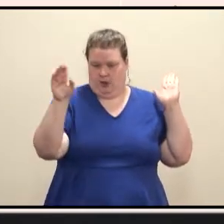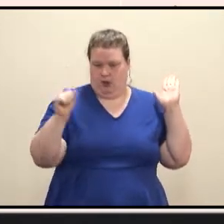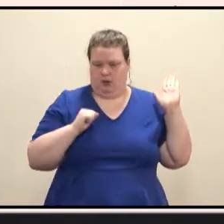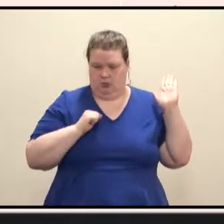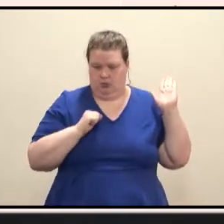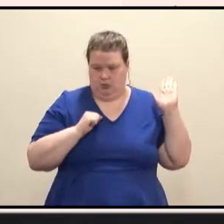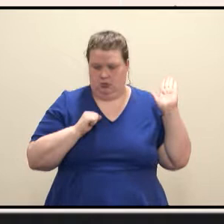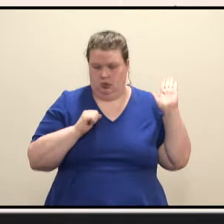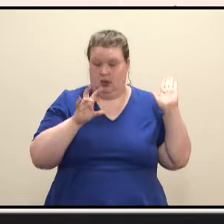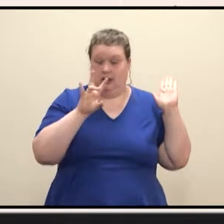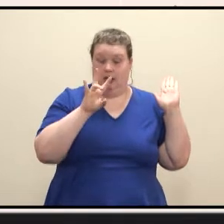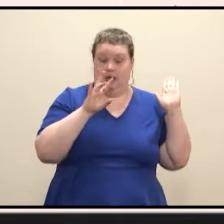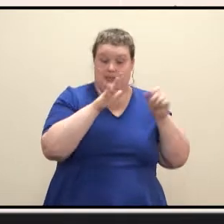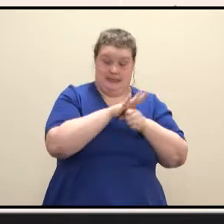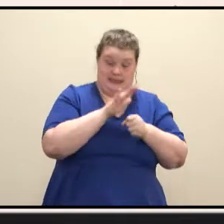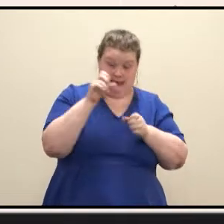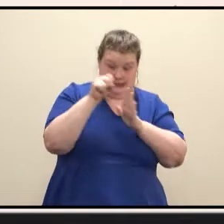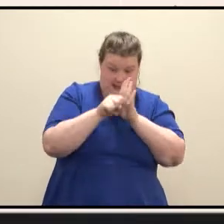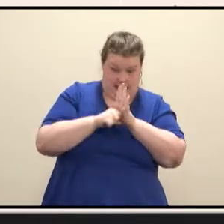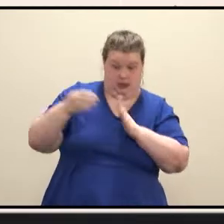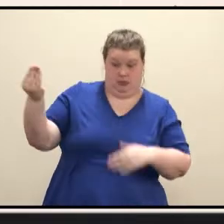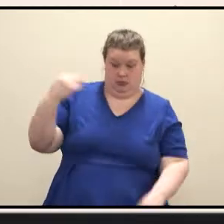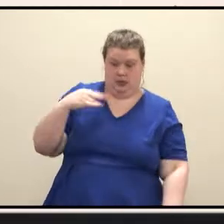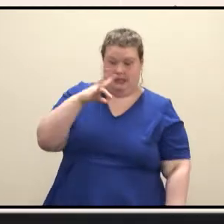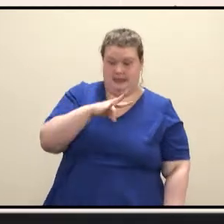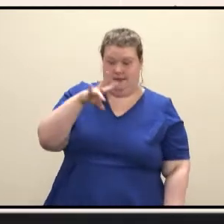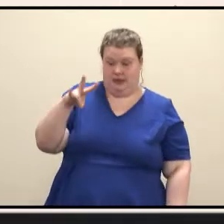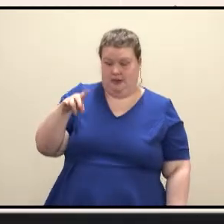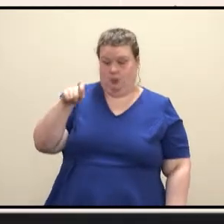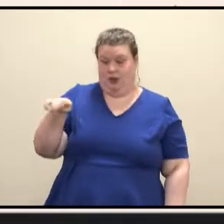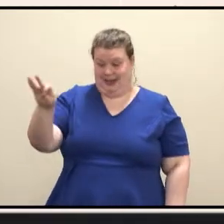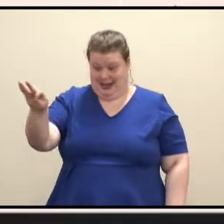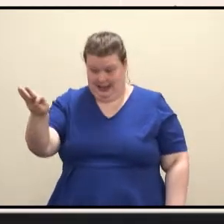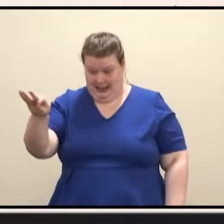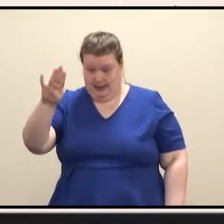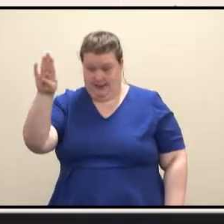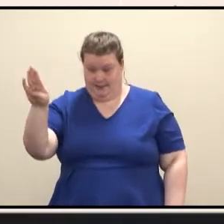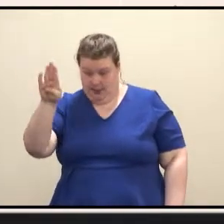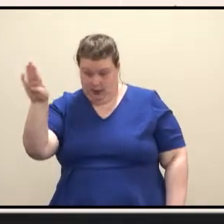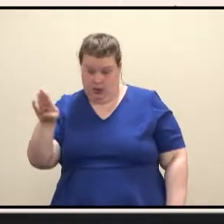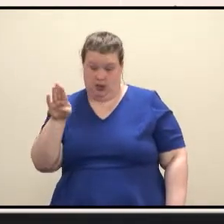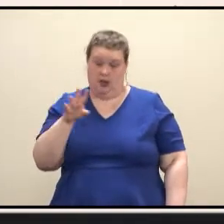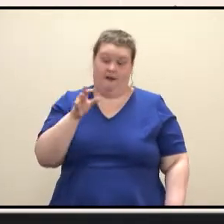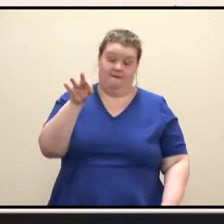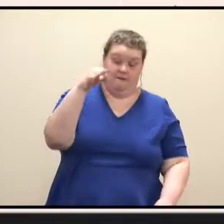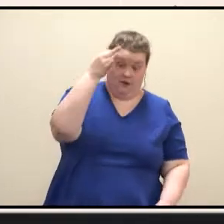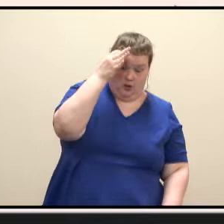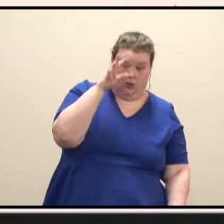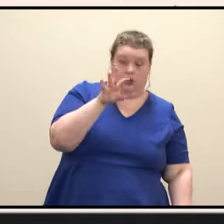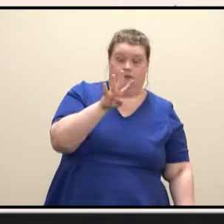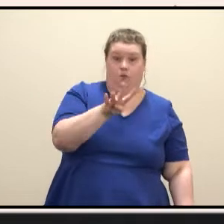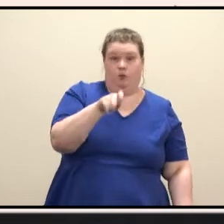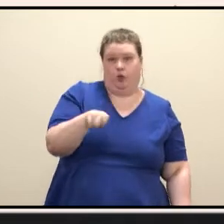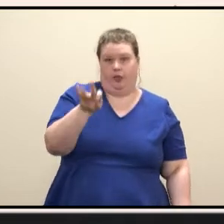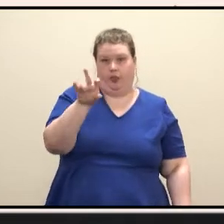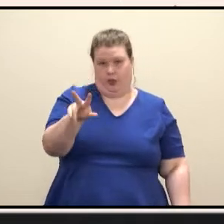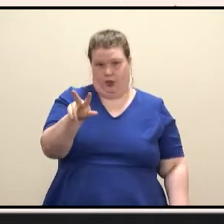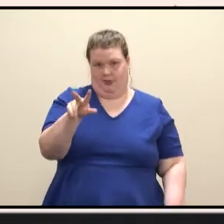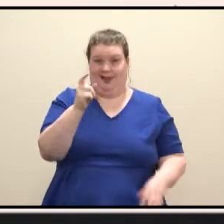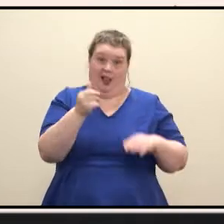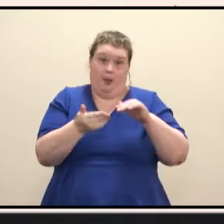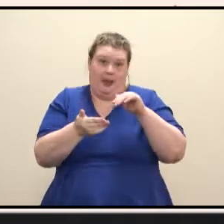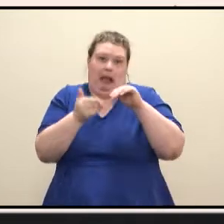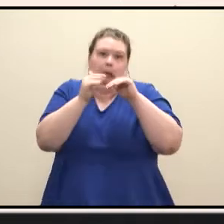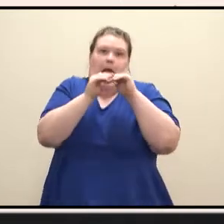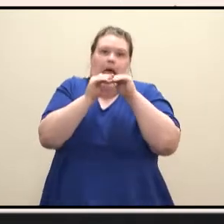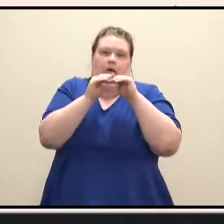revenues were $77.9, and our federal revenues are $4.3. That's a little bit higher than they normally are, but we